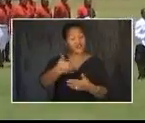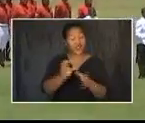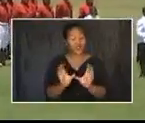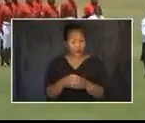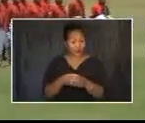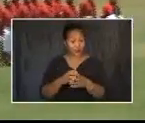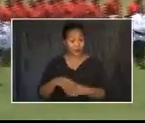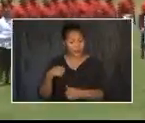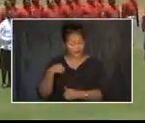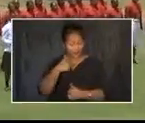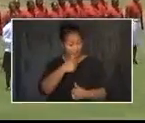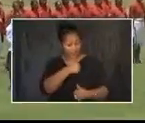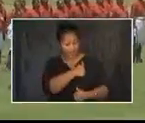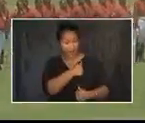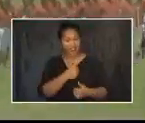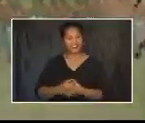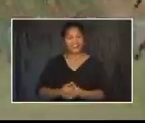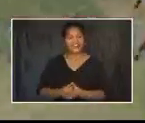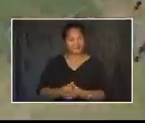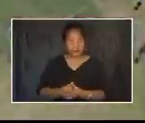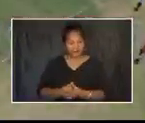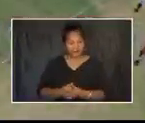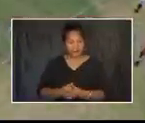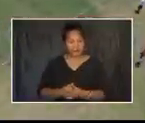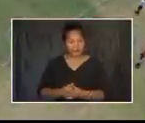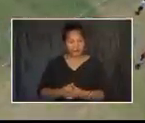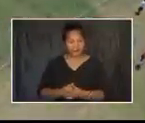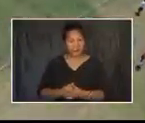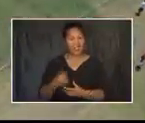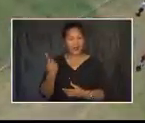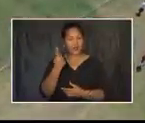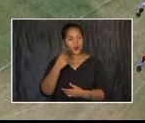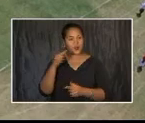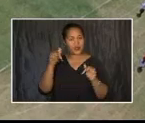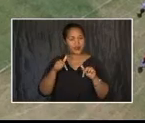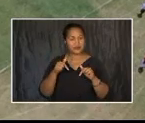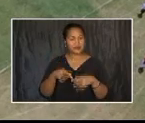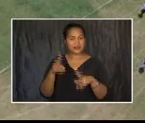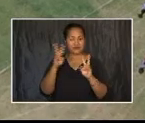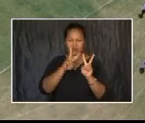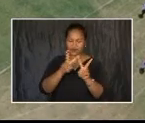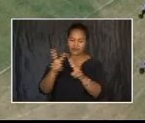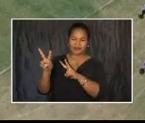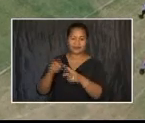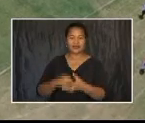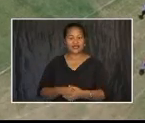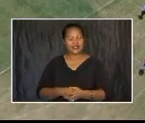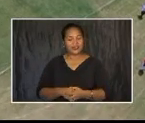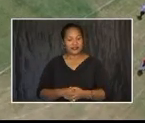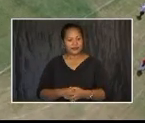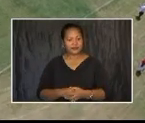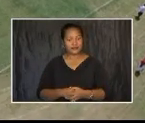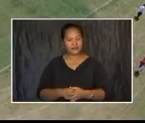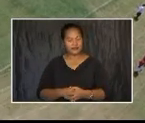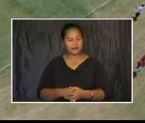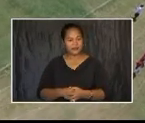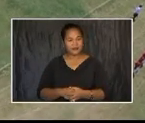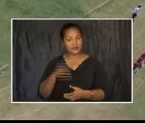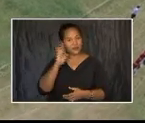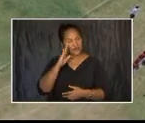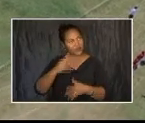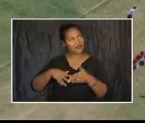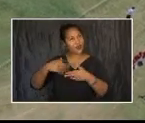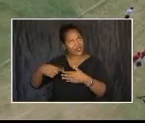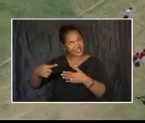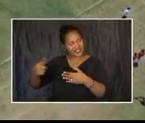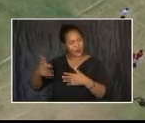matritu e bayra na non da sotia kar boka sar sarta ki era non ram sana laki sema no buni ken to bay tu to bay